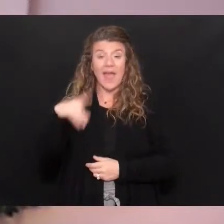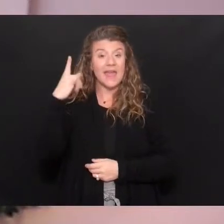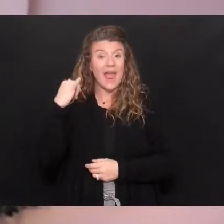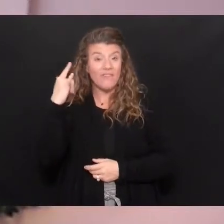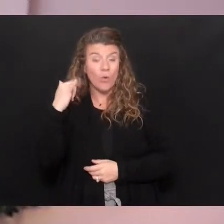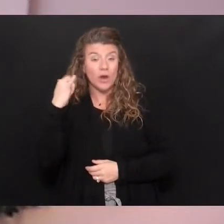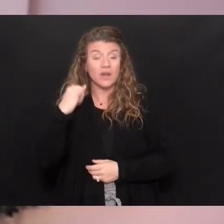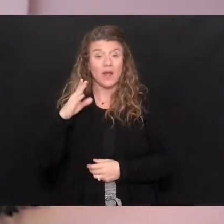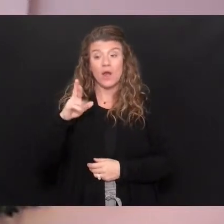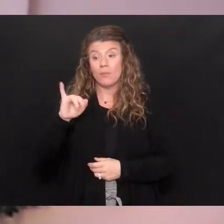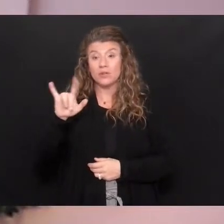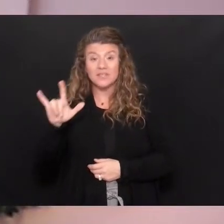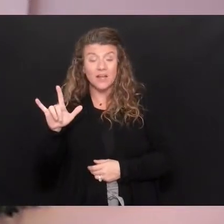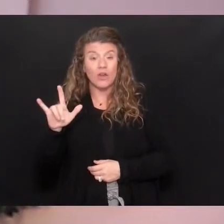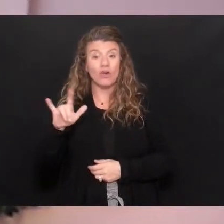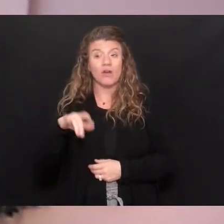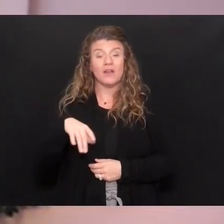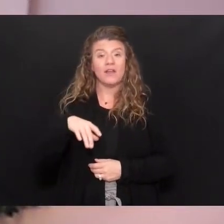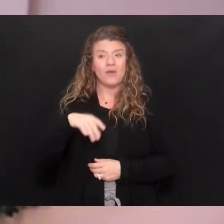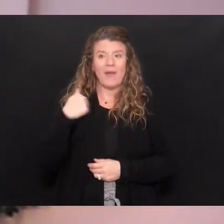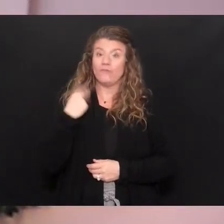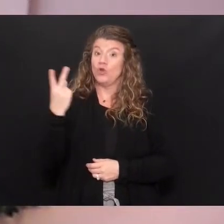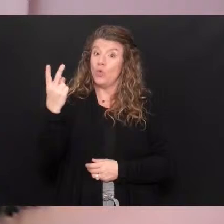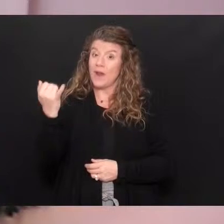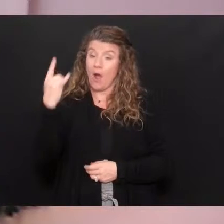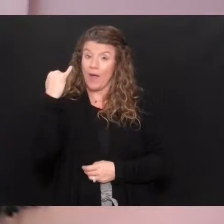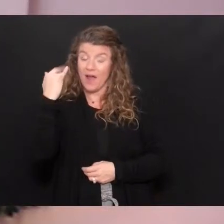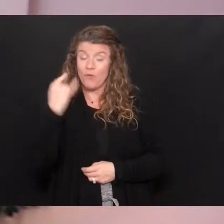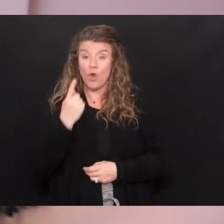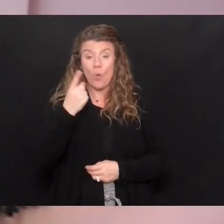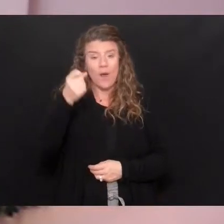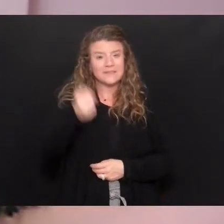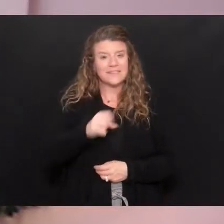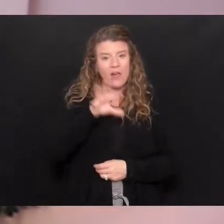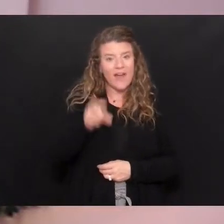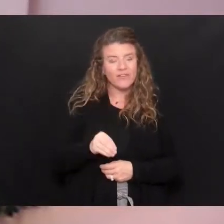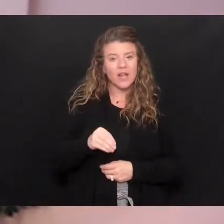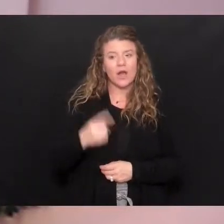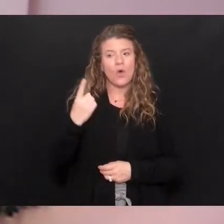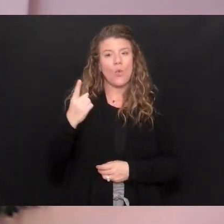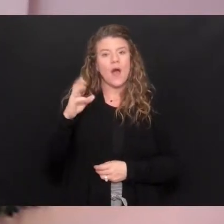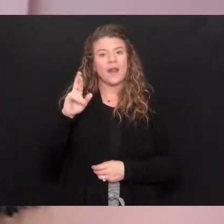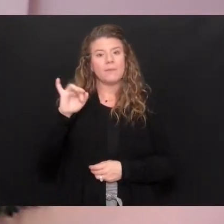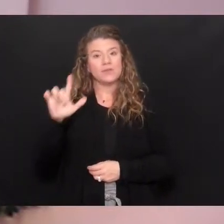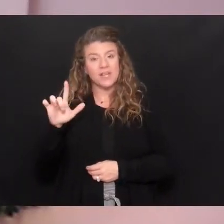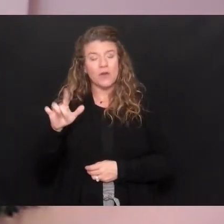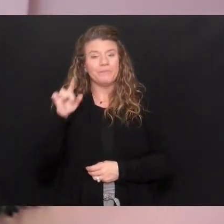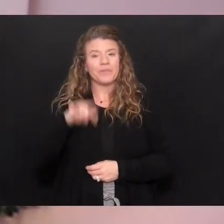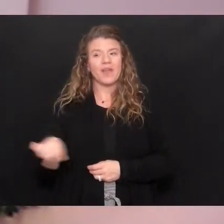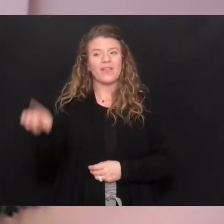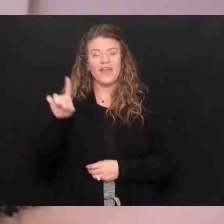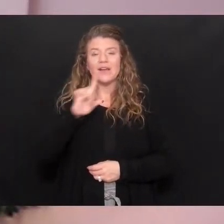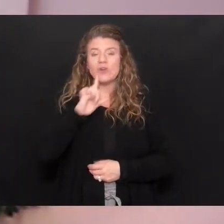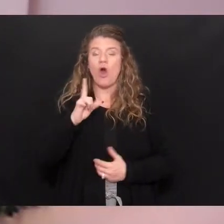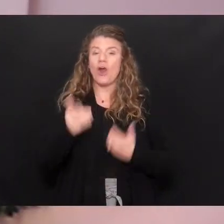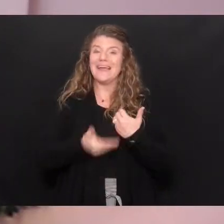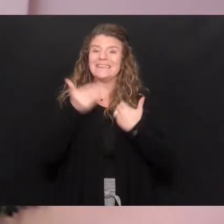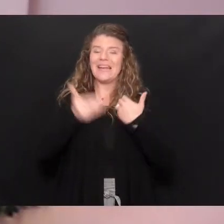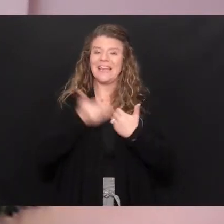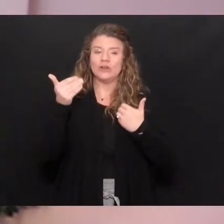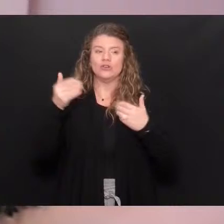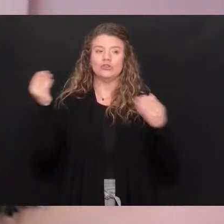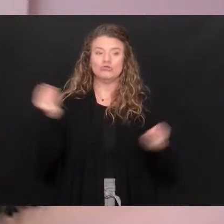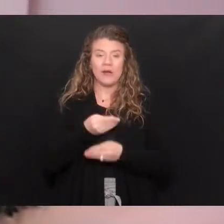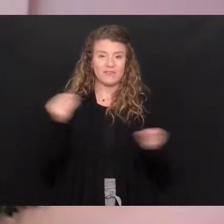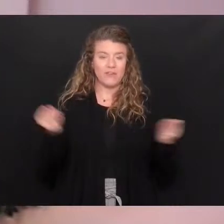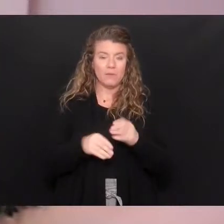California, or the two in California, the one in South Africa, and the one in Brazil, are more easily transmissible. In other